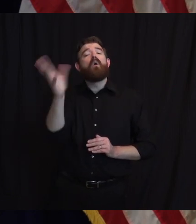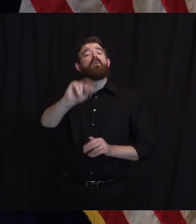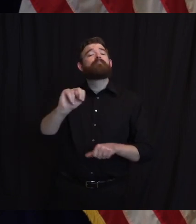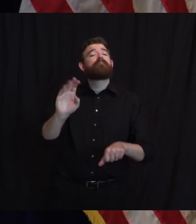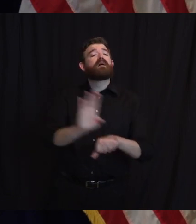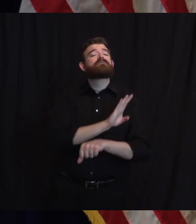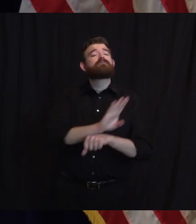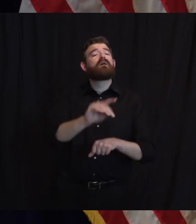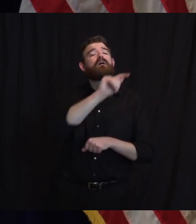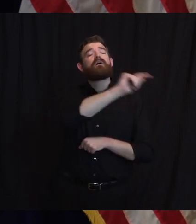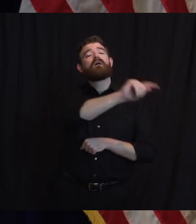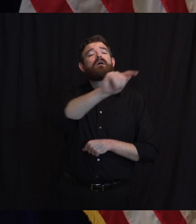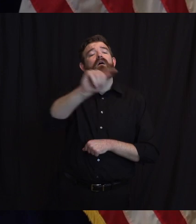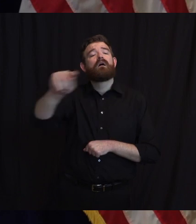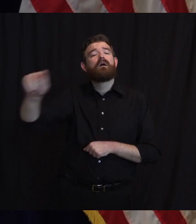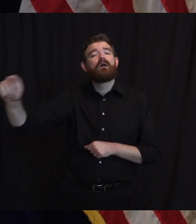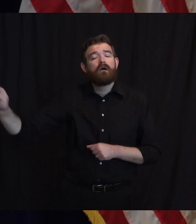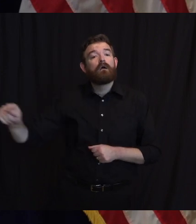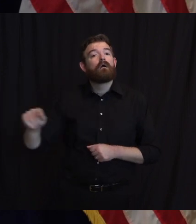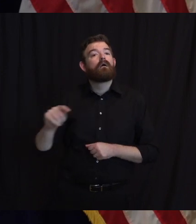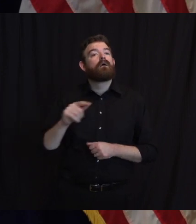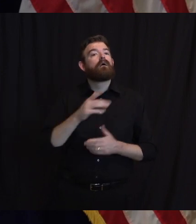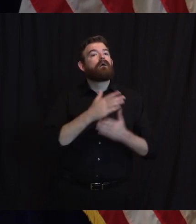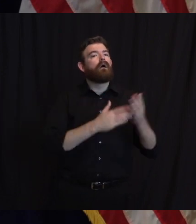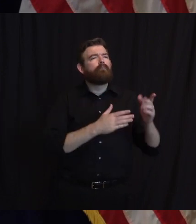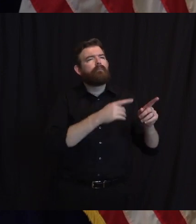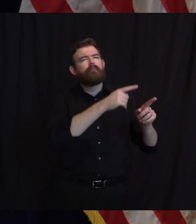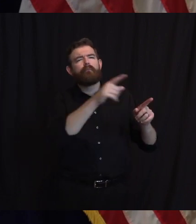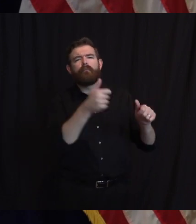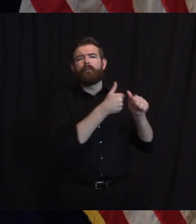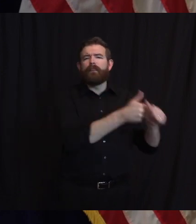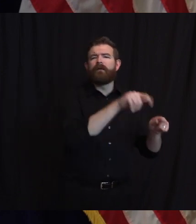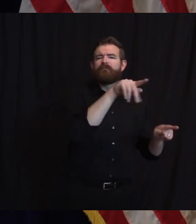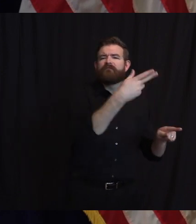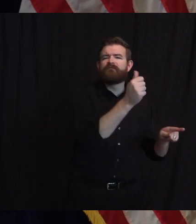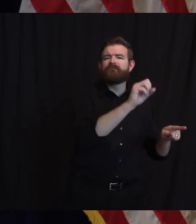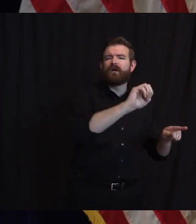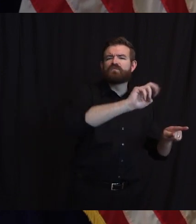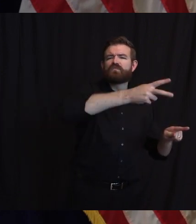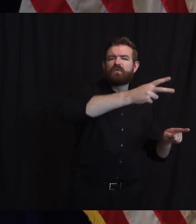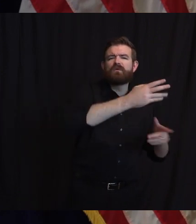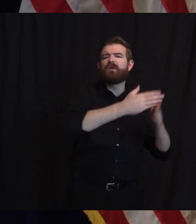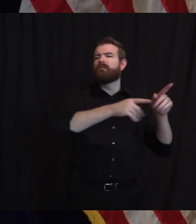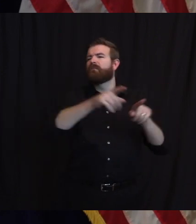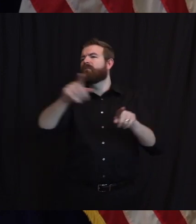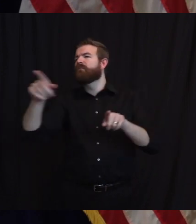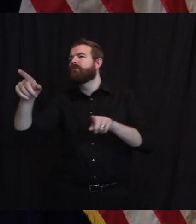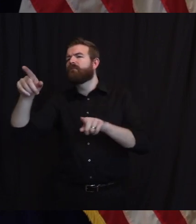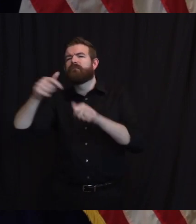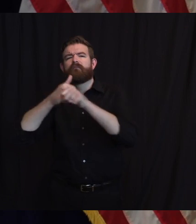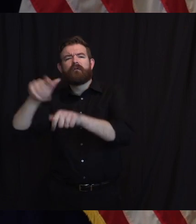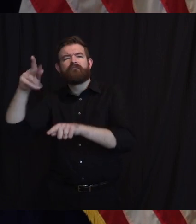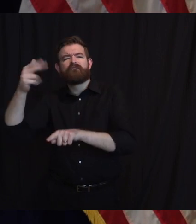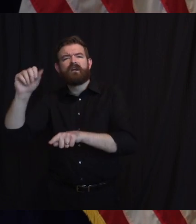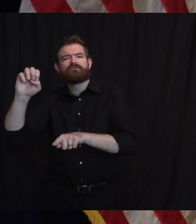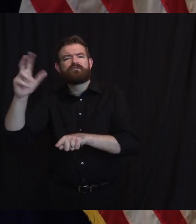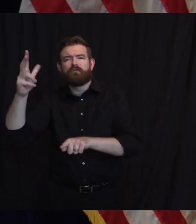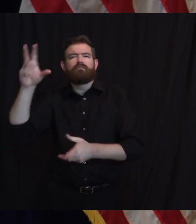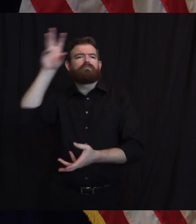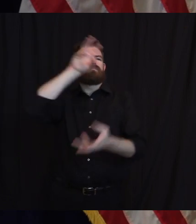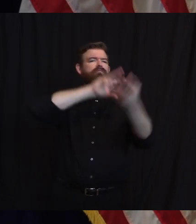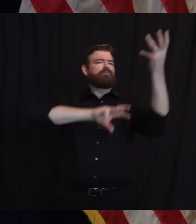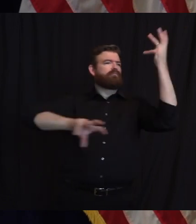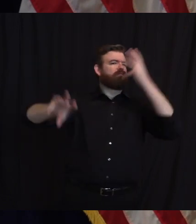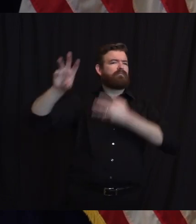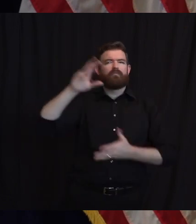phase 3 who really don't have a good idea of when they're going to be open and what restrictions are going to be in place.